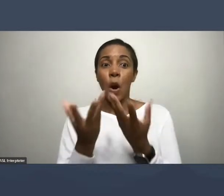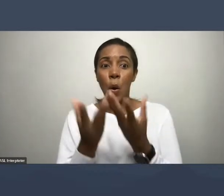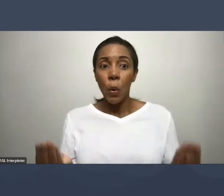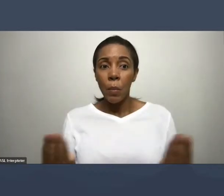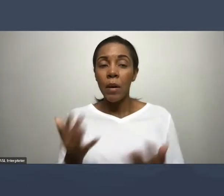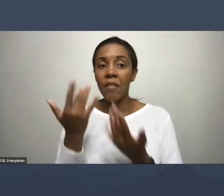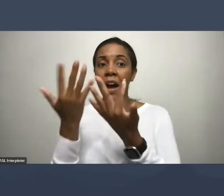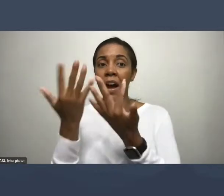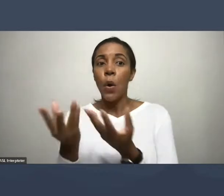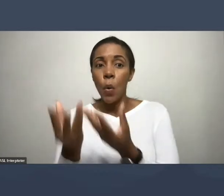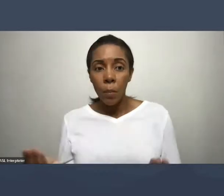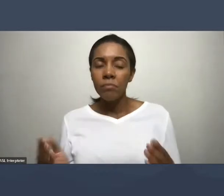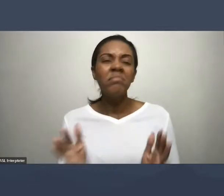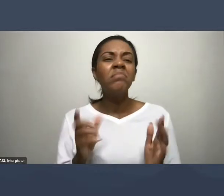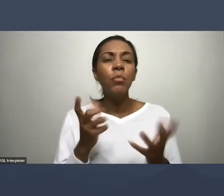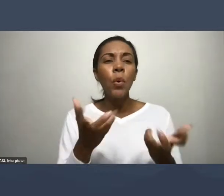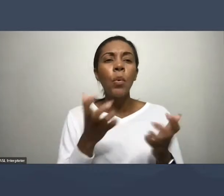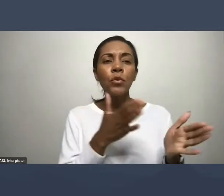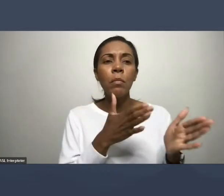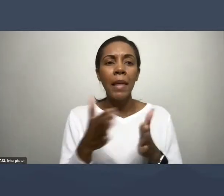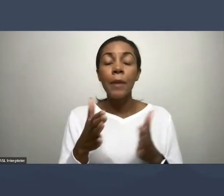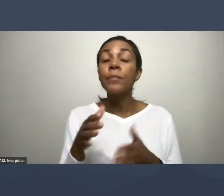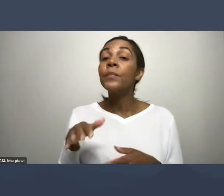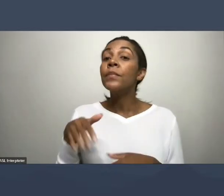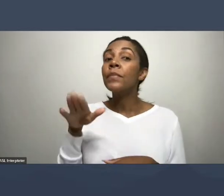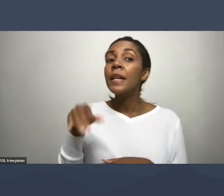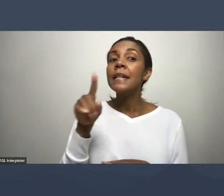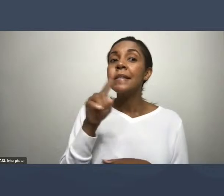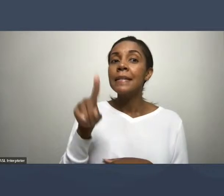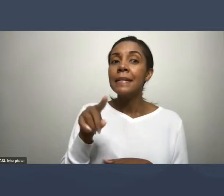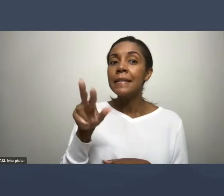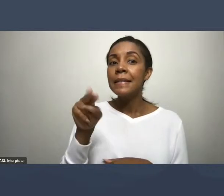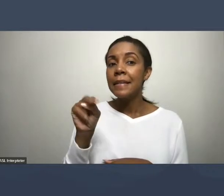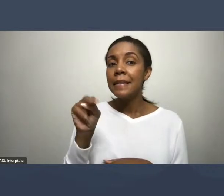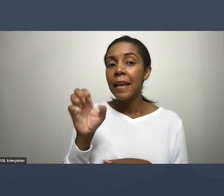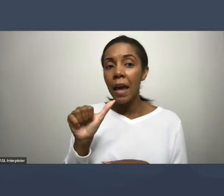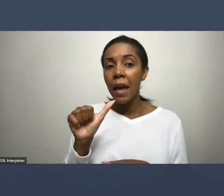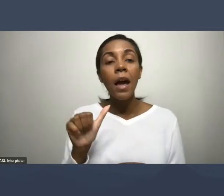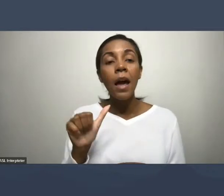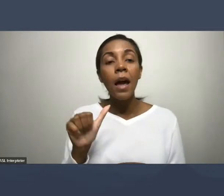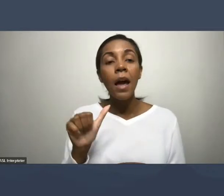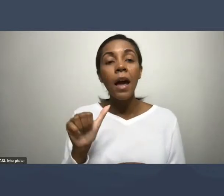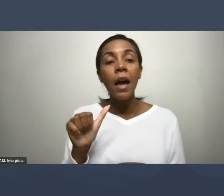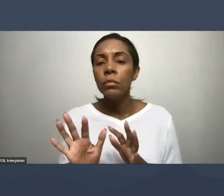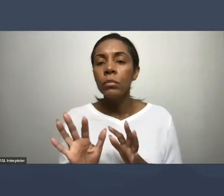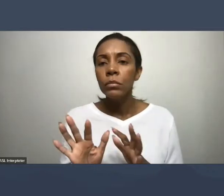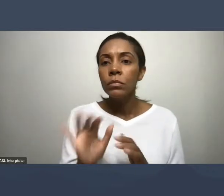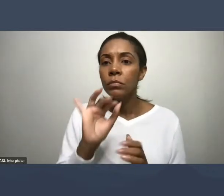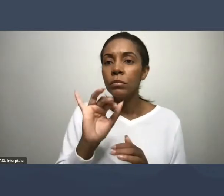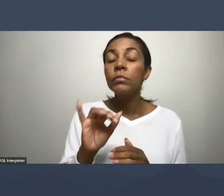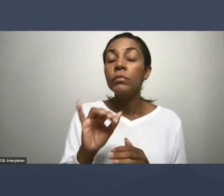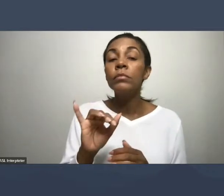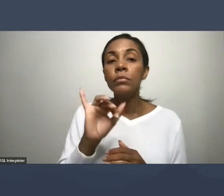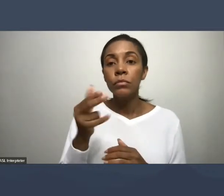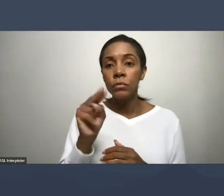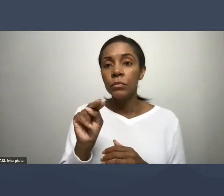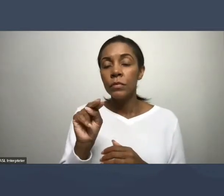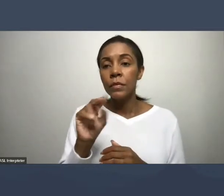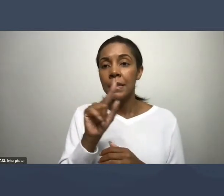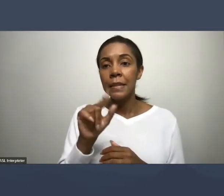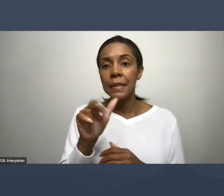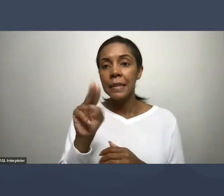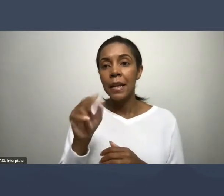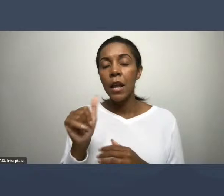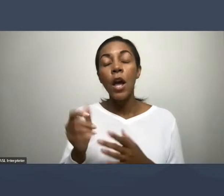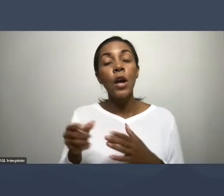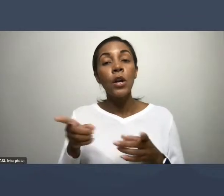I turn it over to Mr. Zena, Director Zena. Thank you. All right, thank you, Administrator. Councilwoman Logan. John Thena, Director of Division of Planning and Development.